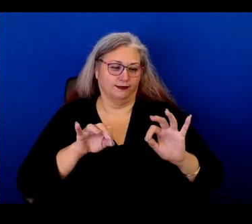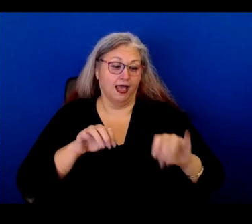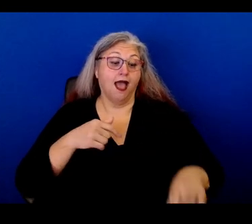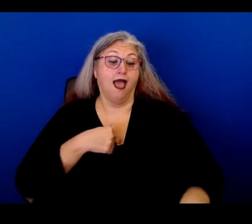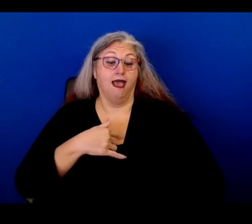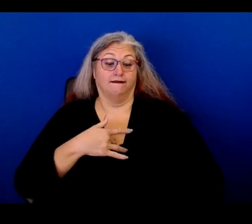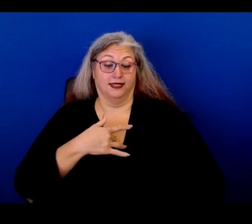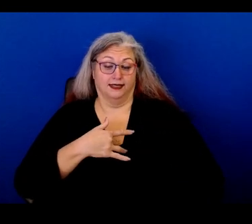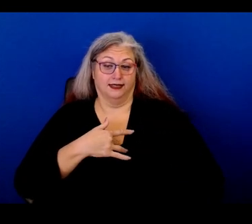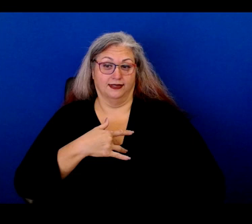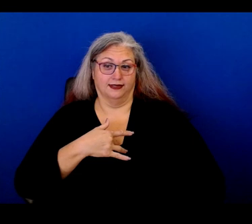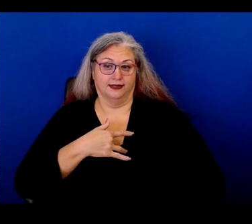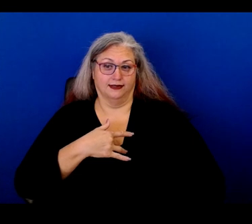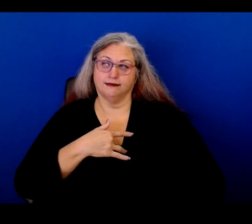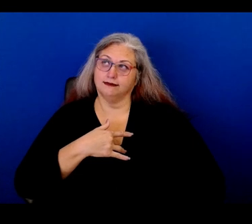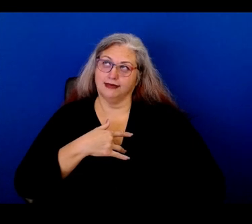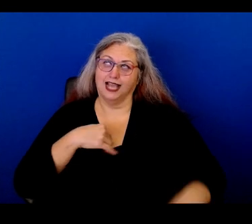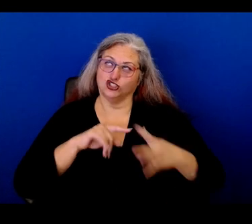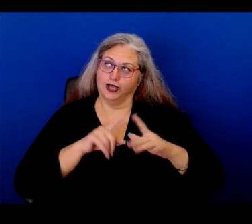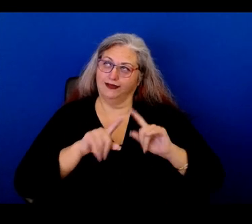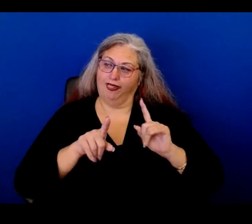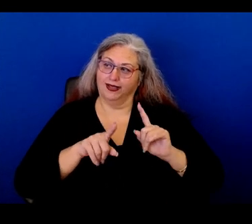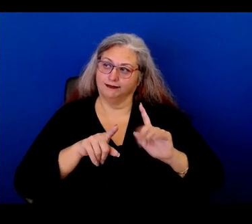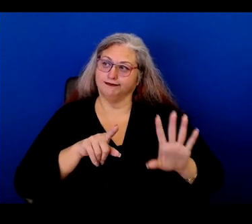like that was a different starting, right?